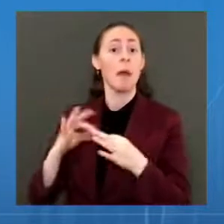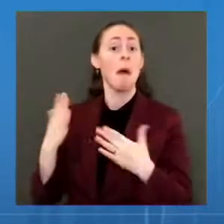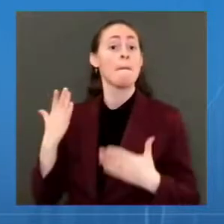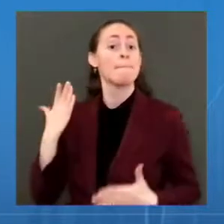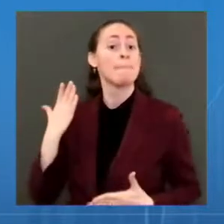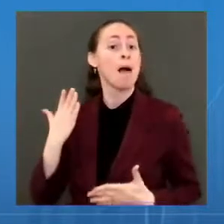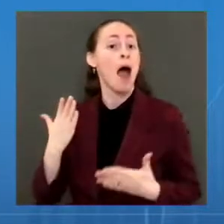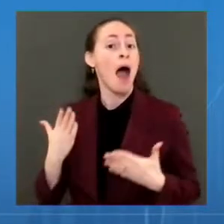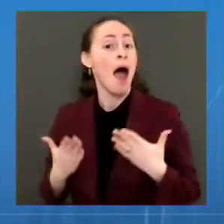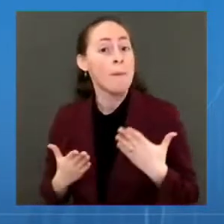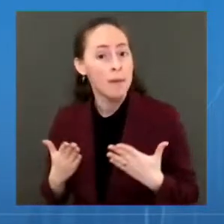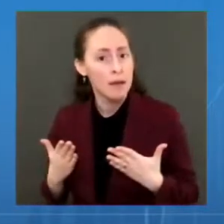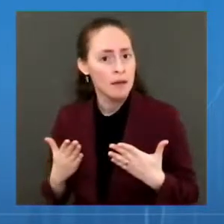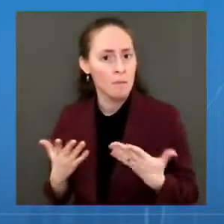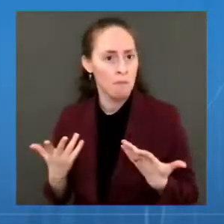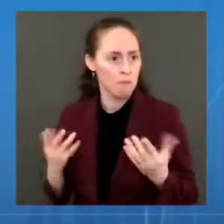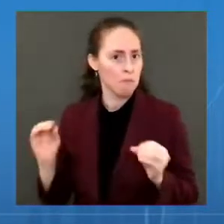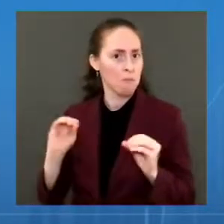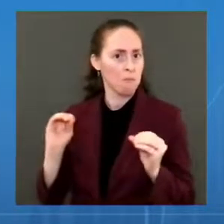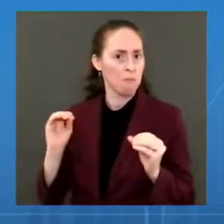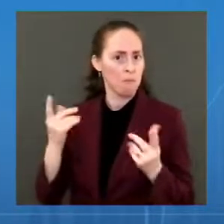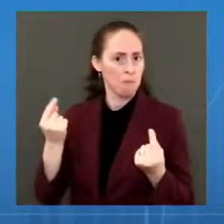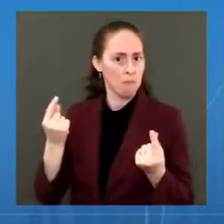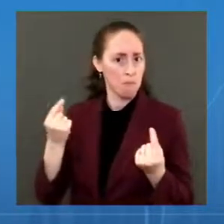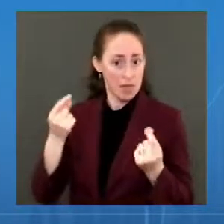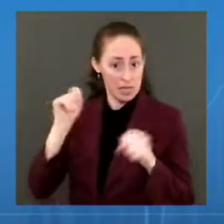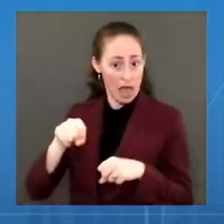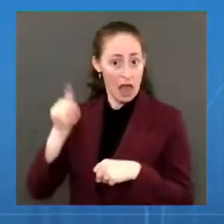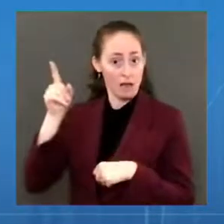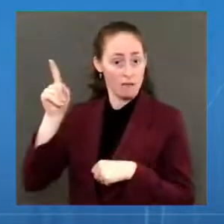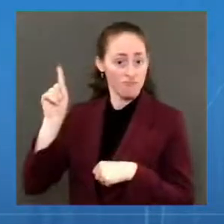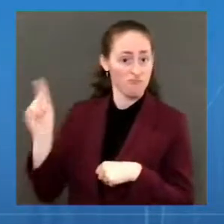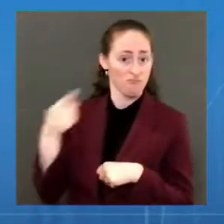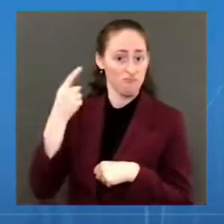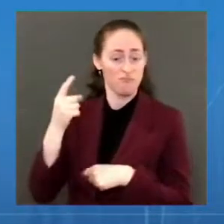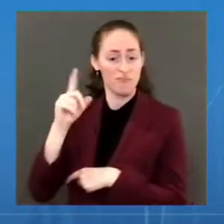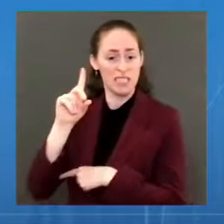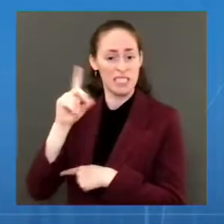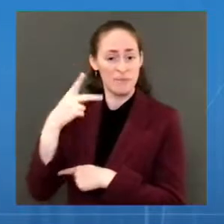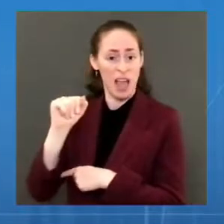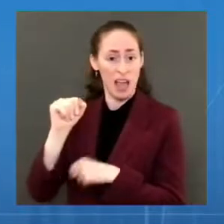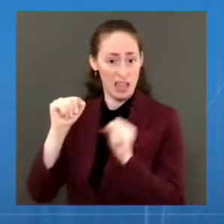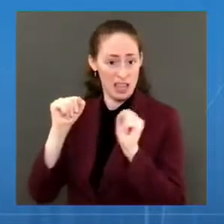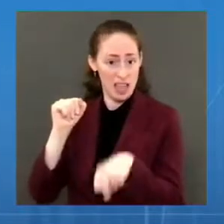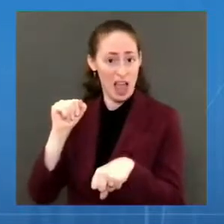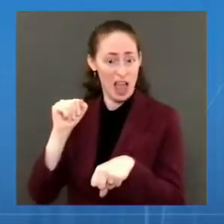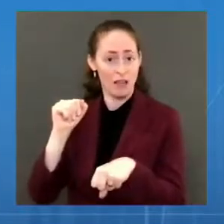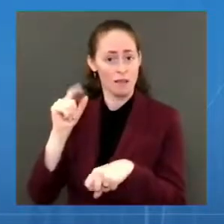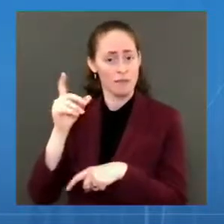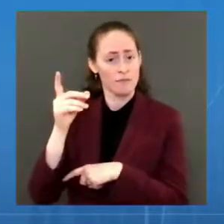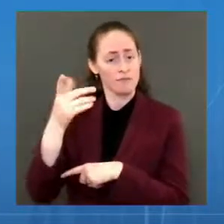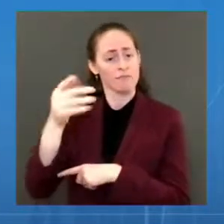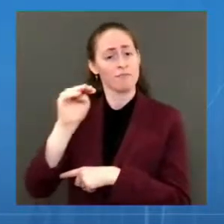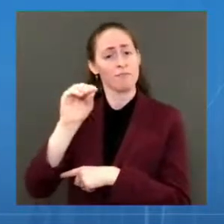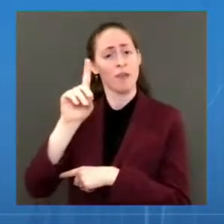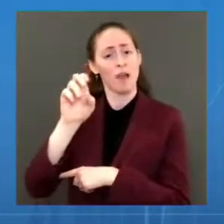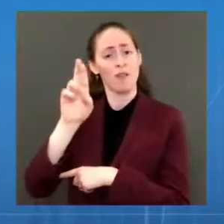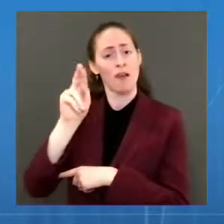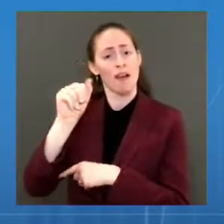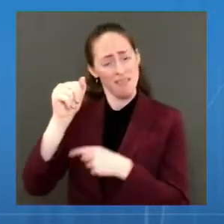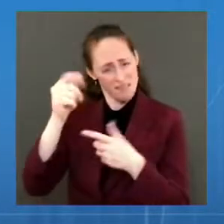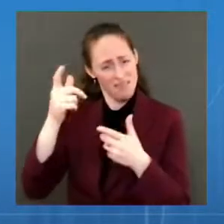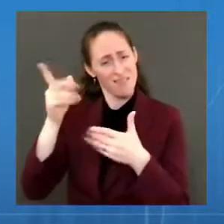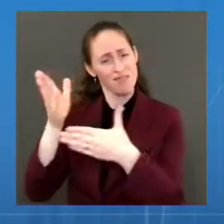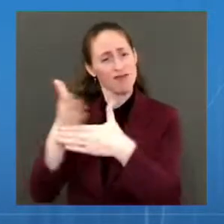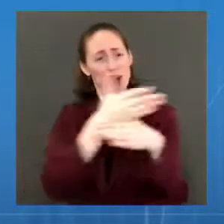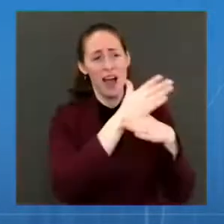the DPA to take action against Moderna for technology transfer? Thank you. So as you know, just taking a